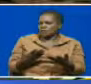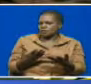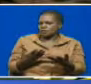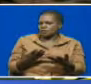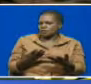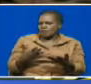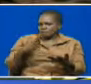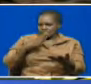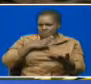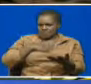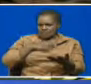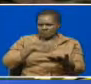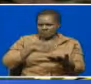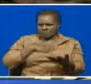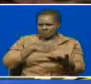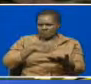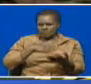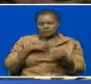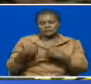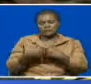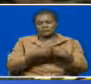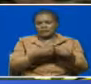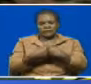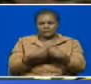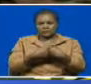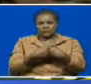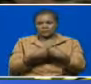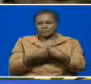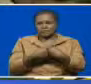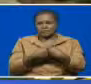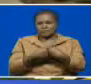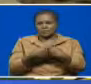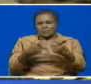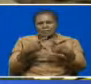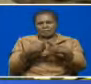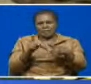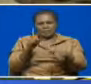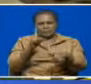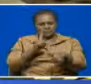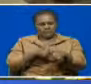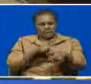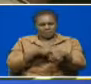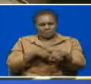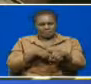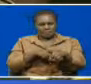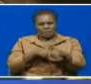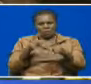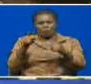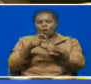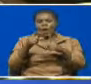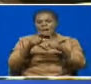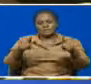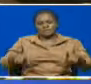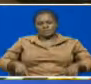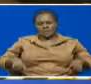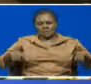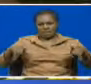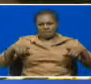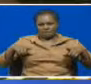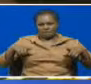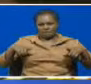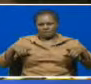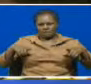To me, it's a challenge. But, you know, words are life. Mm. Words are life.